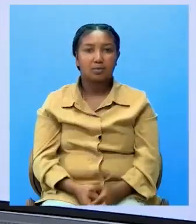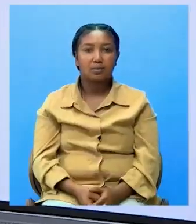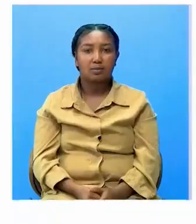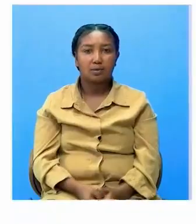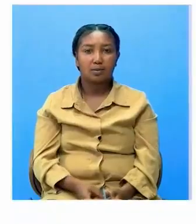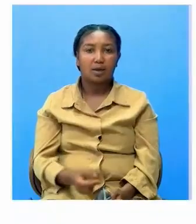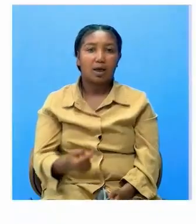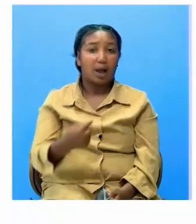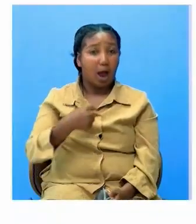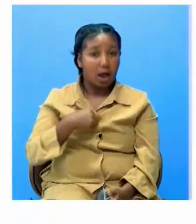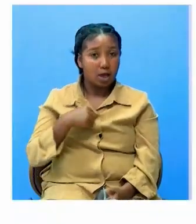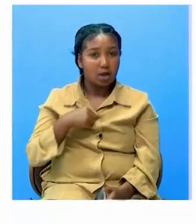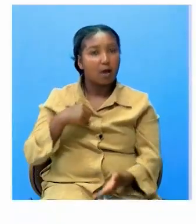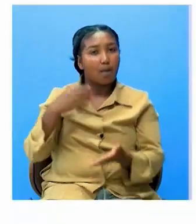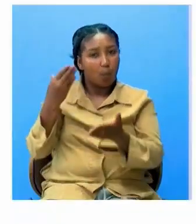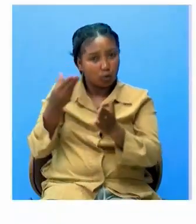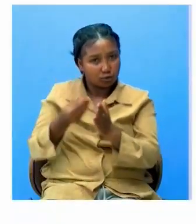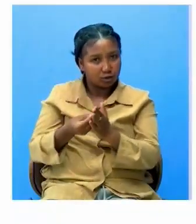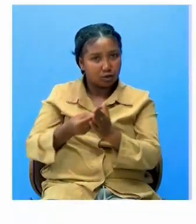I bought